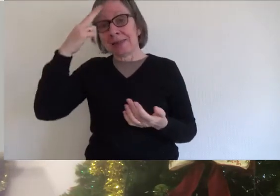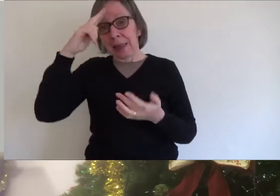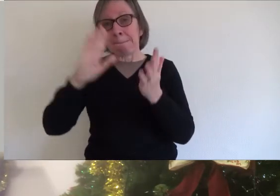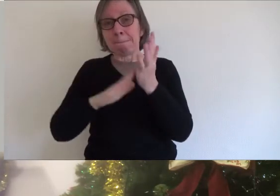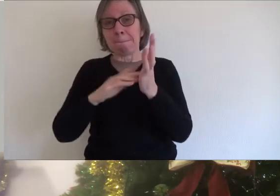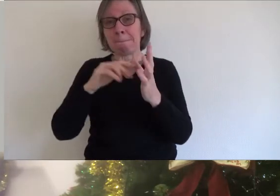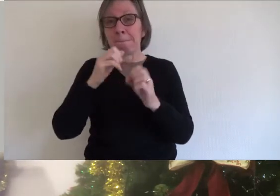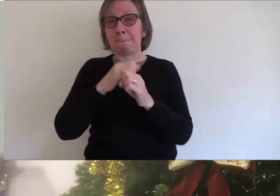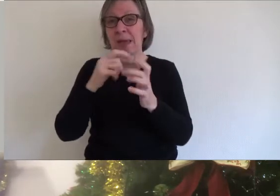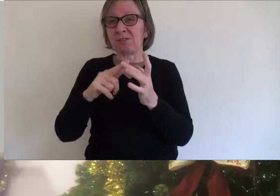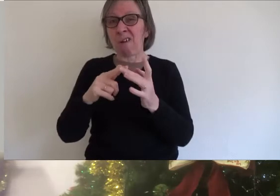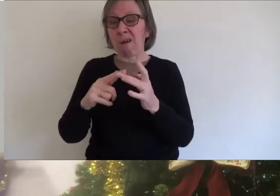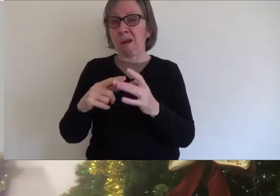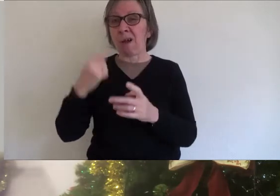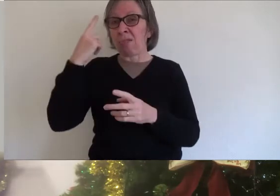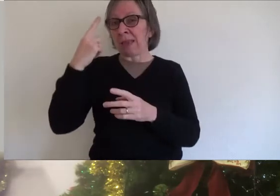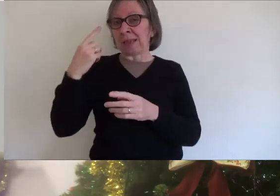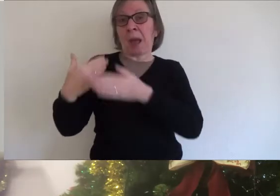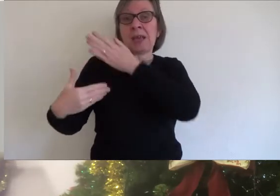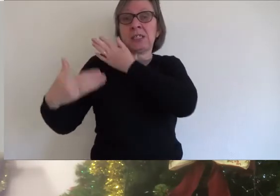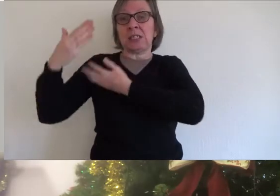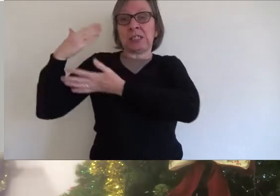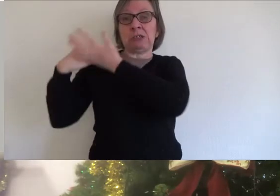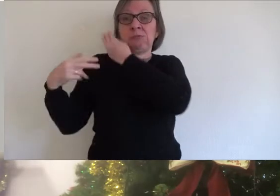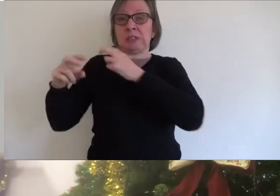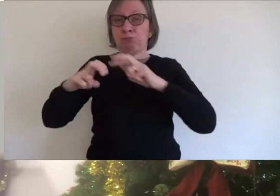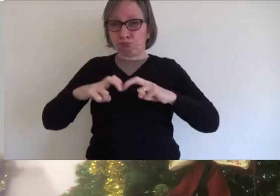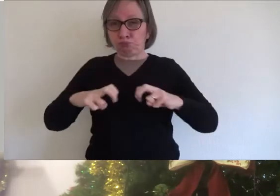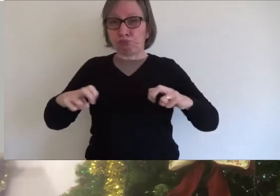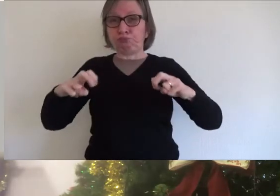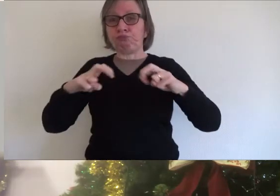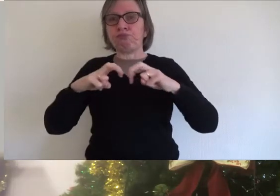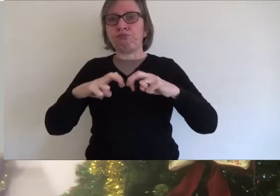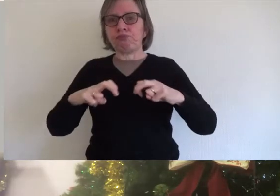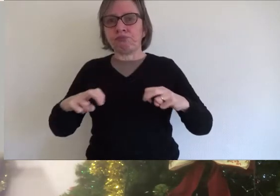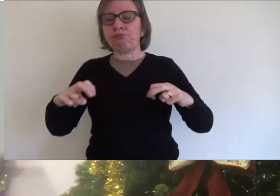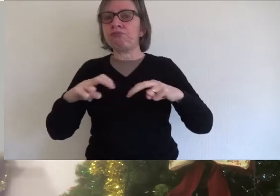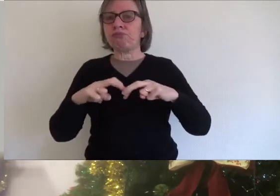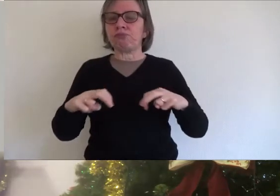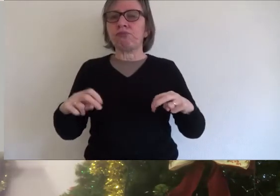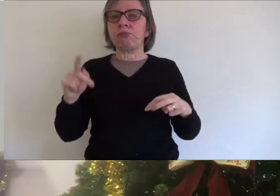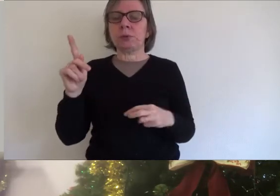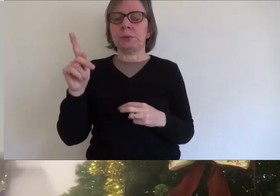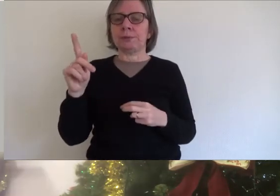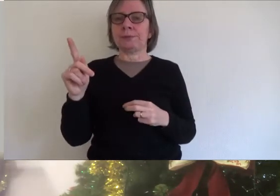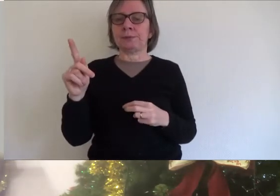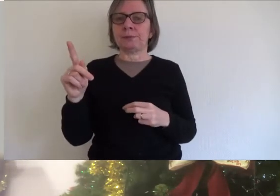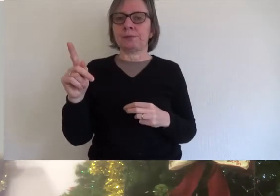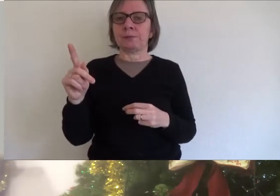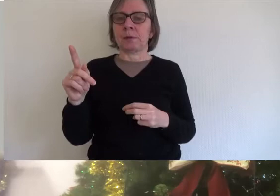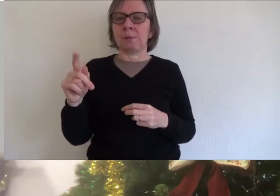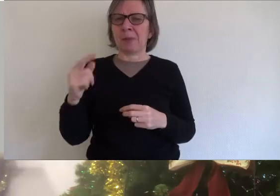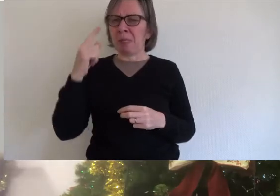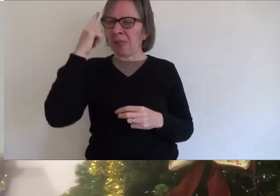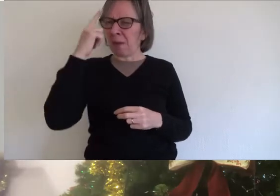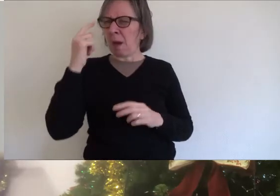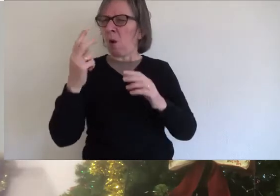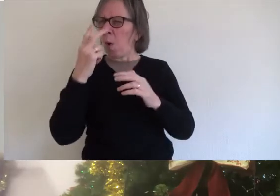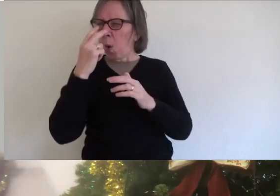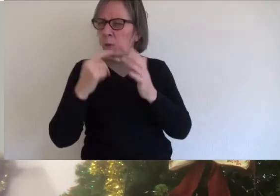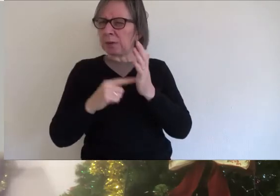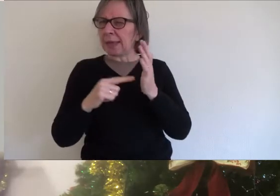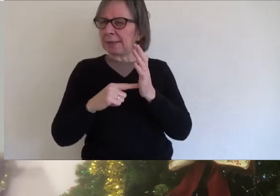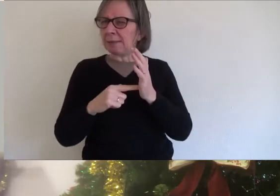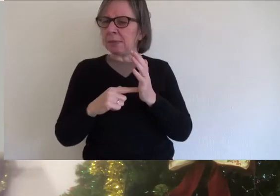of idea of who they might be is probably gleaned from historical research, but also from looking at some of the Old